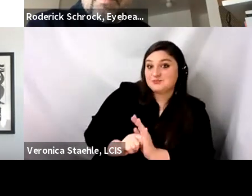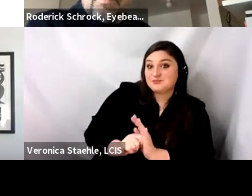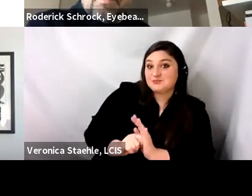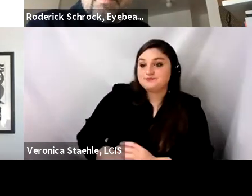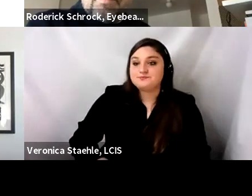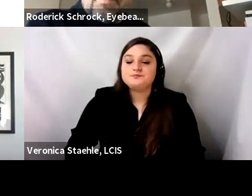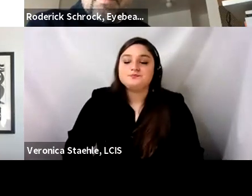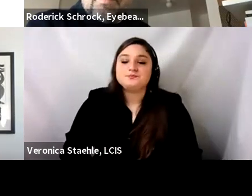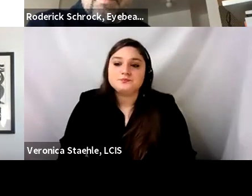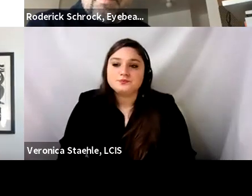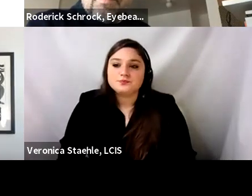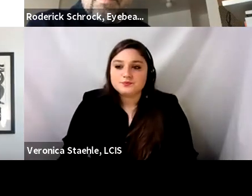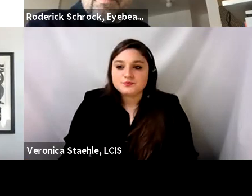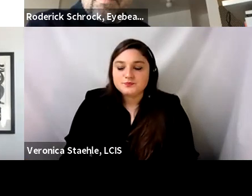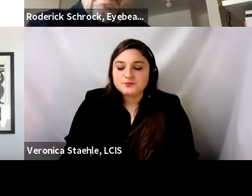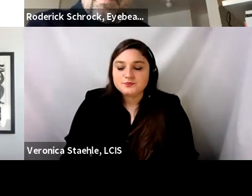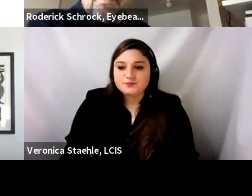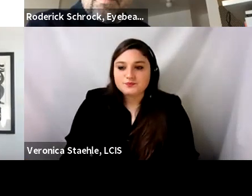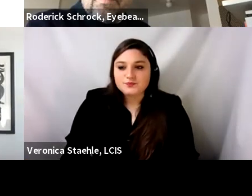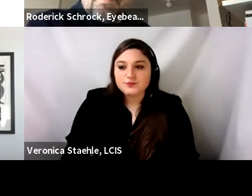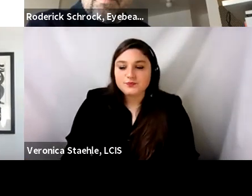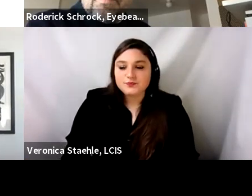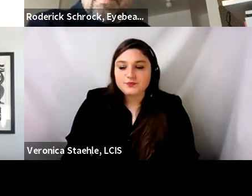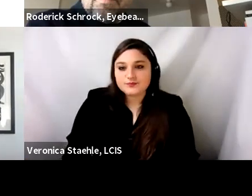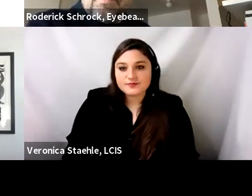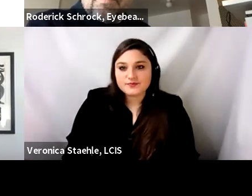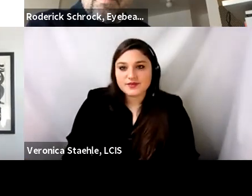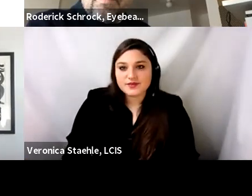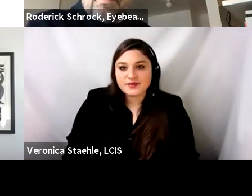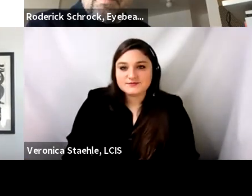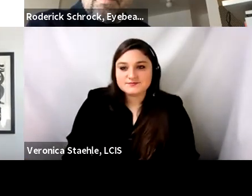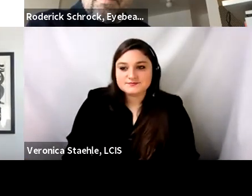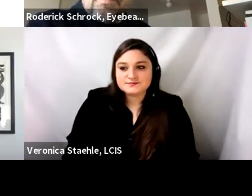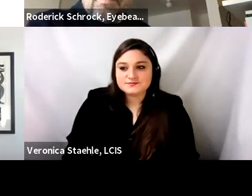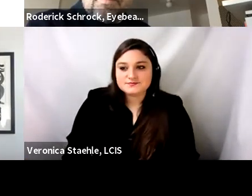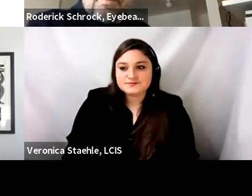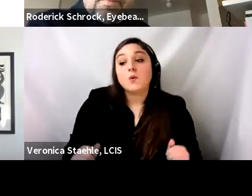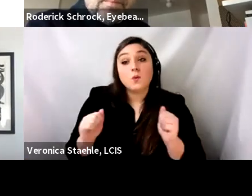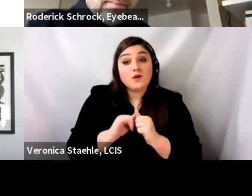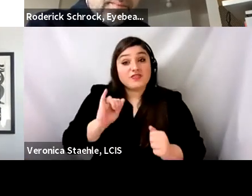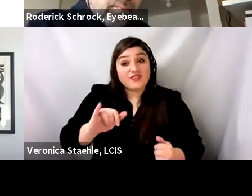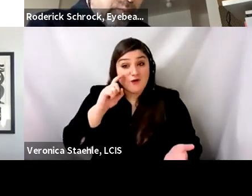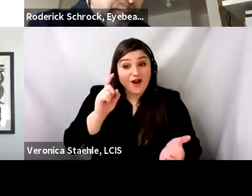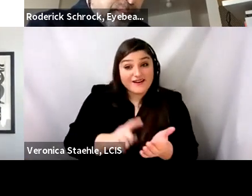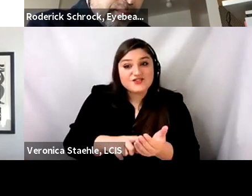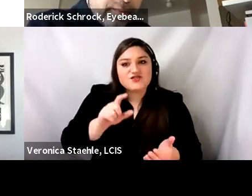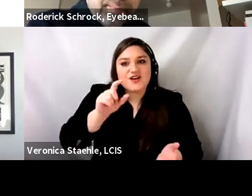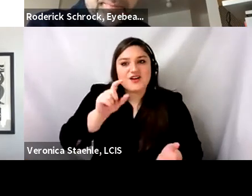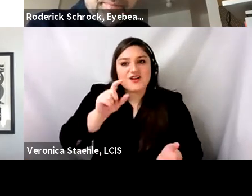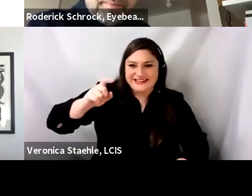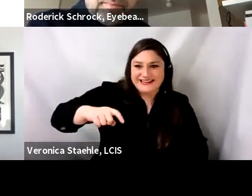in that space, we chose to focus on the resources and the potential